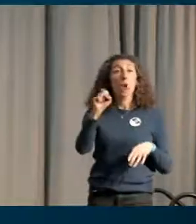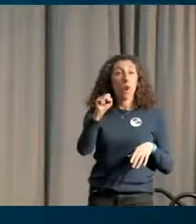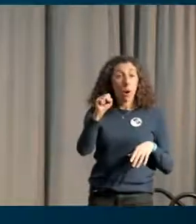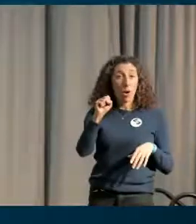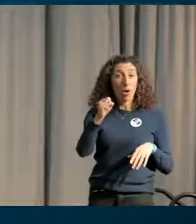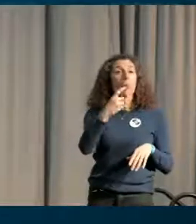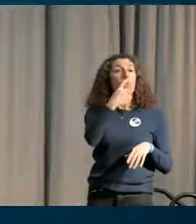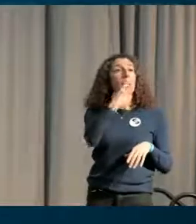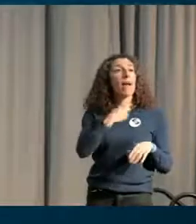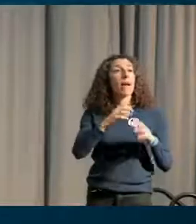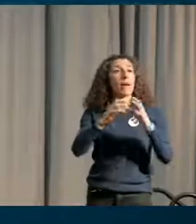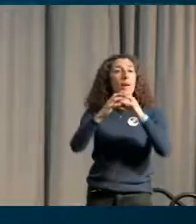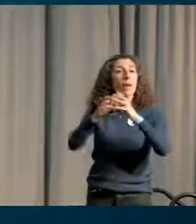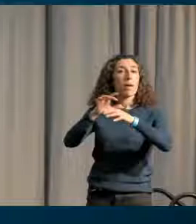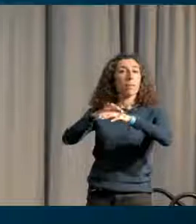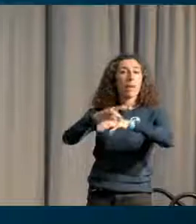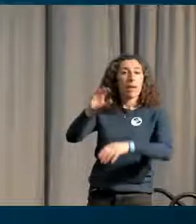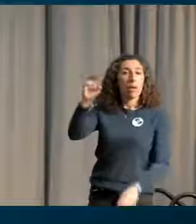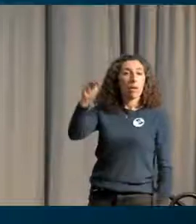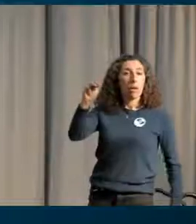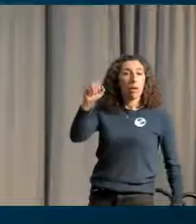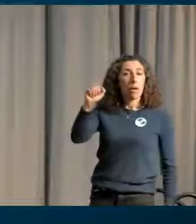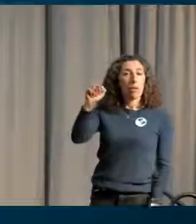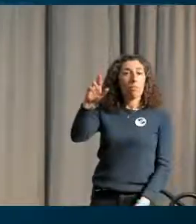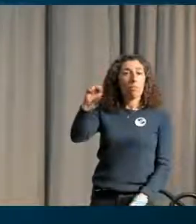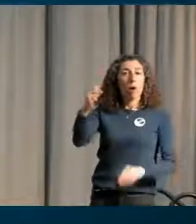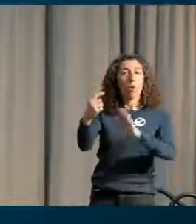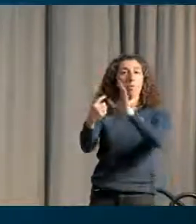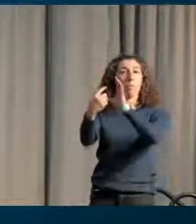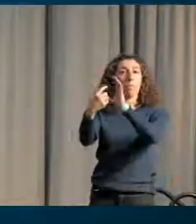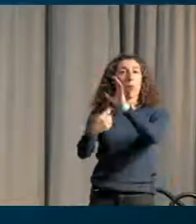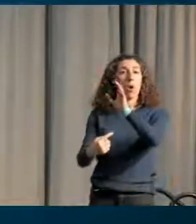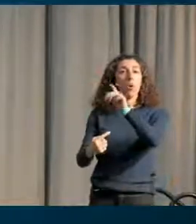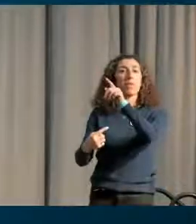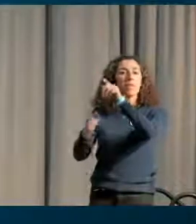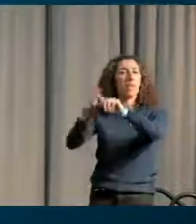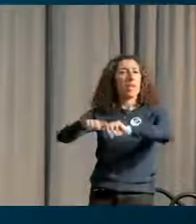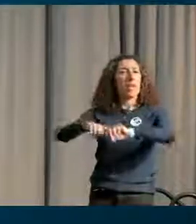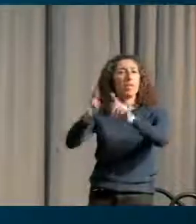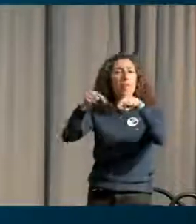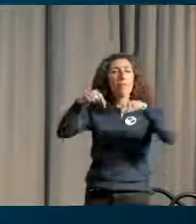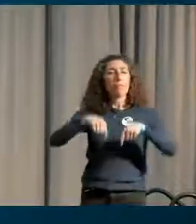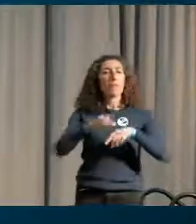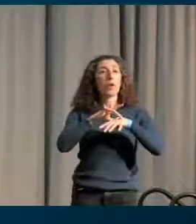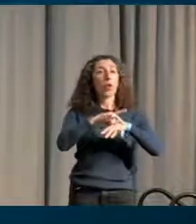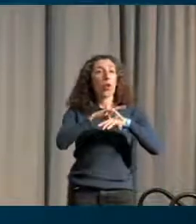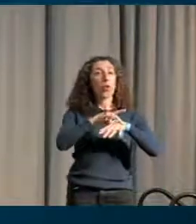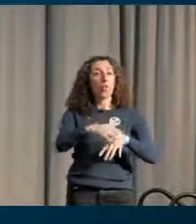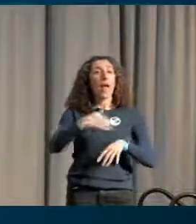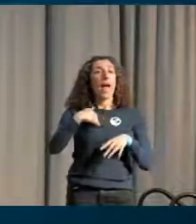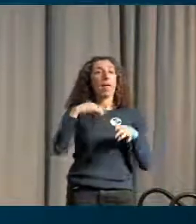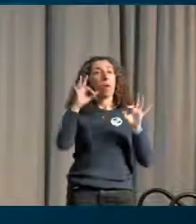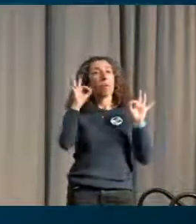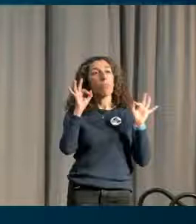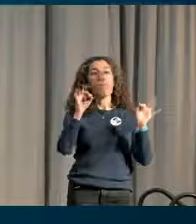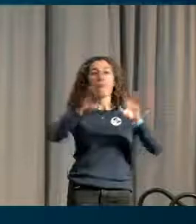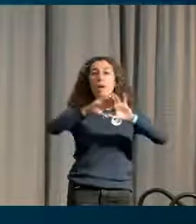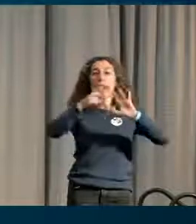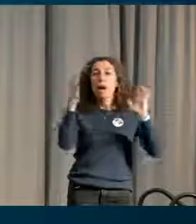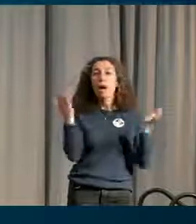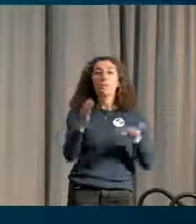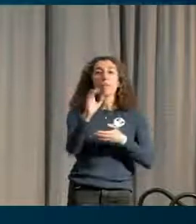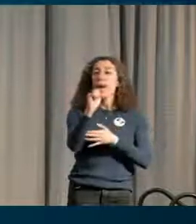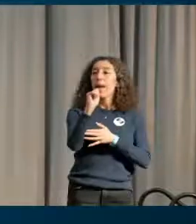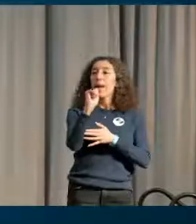atmosphere as the atmosphere on Earth. Earth has a wonderful atmosphere, a little bubble around it that keeps all our air inside, and because all that air is